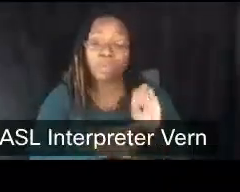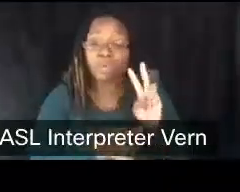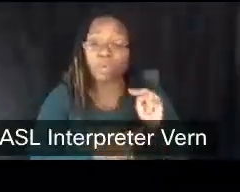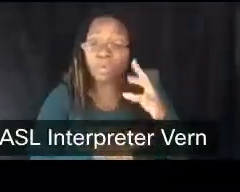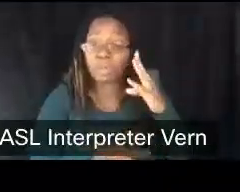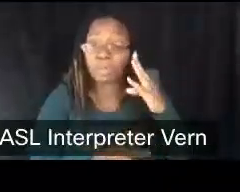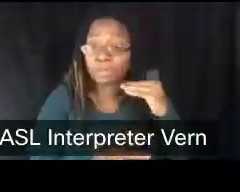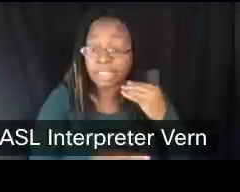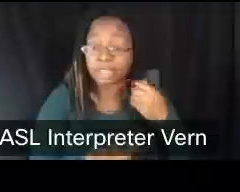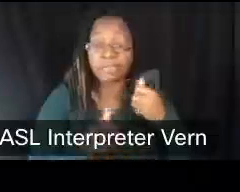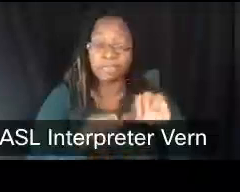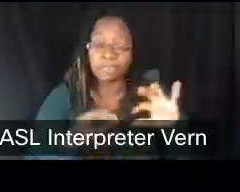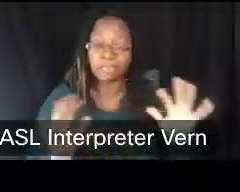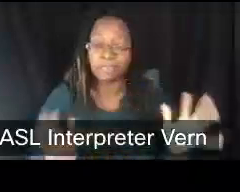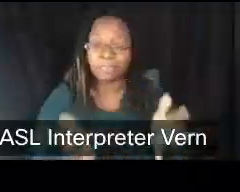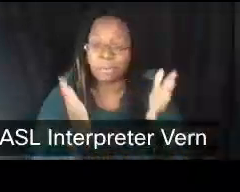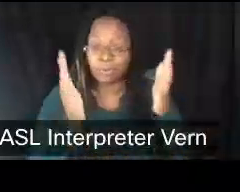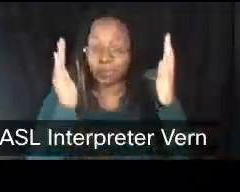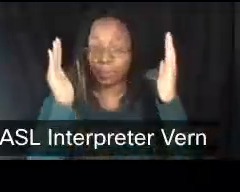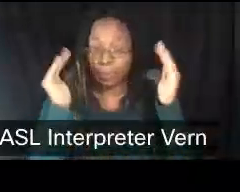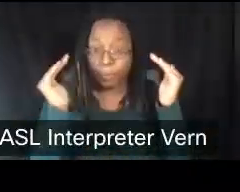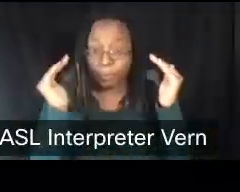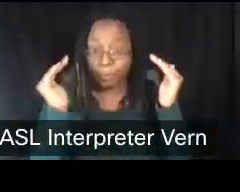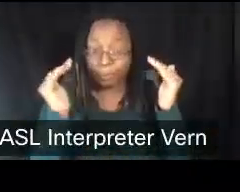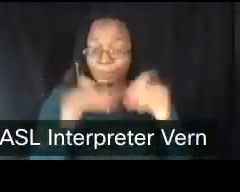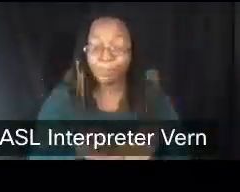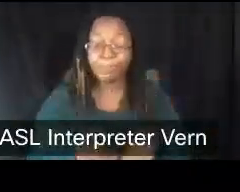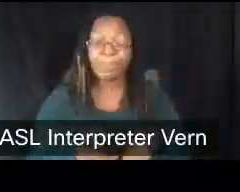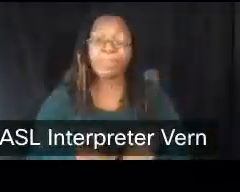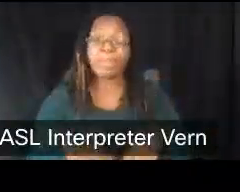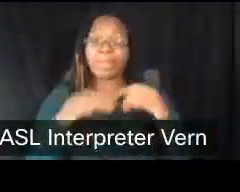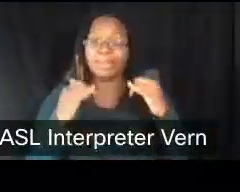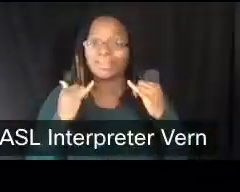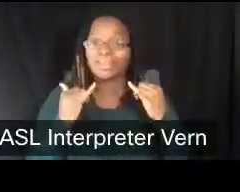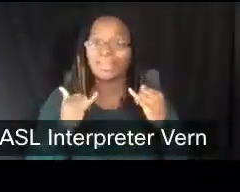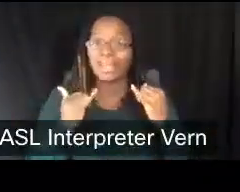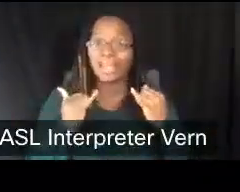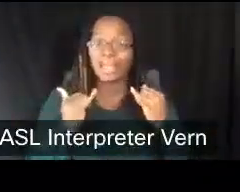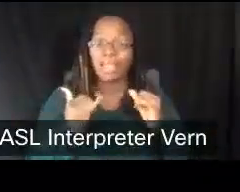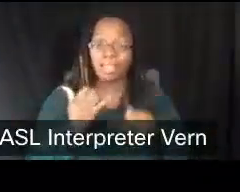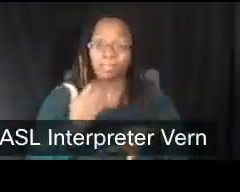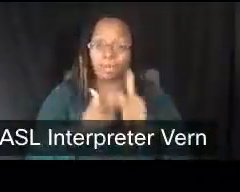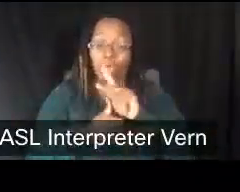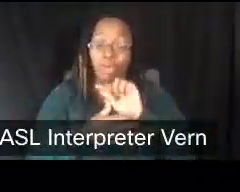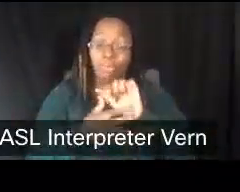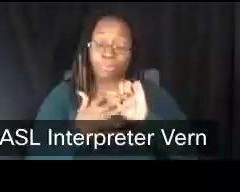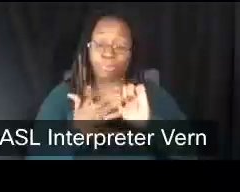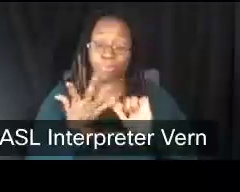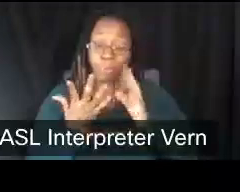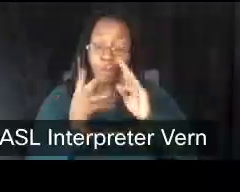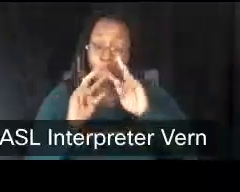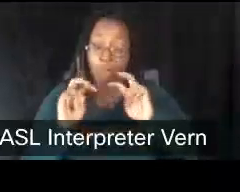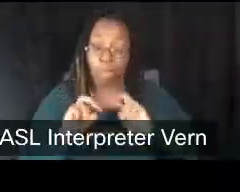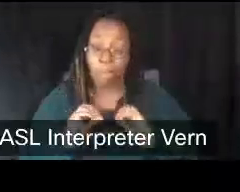hope. And so today, we will explore these priorities of access to